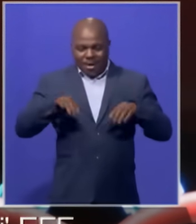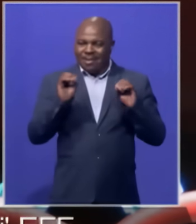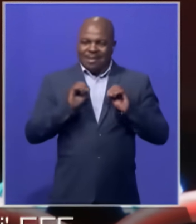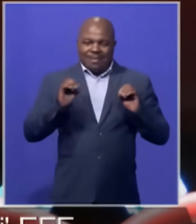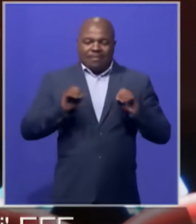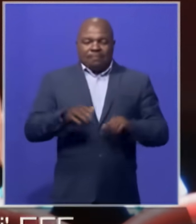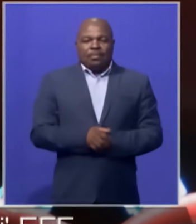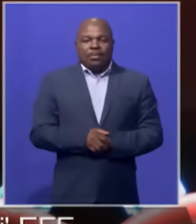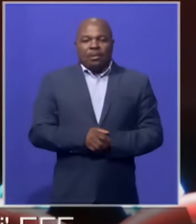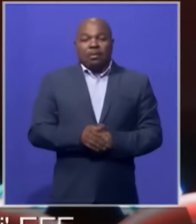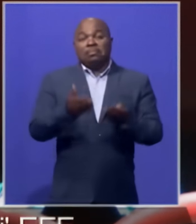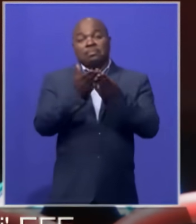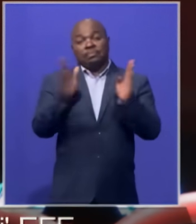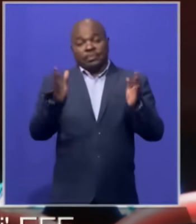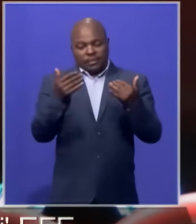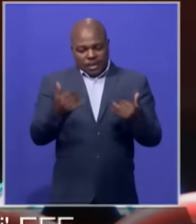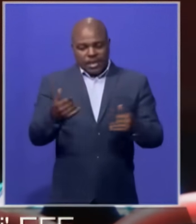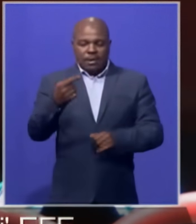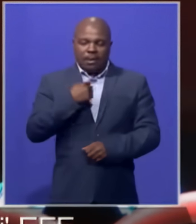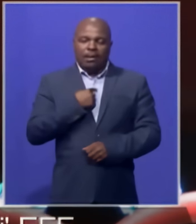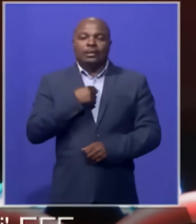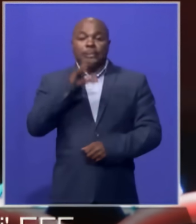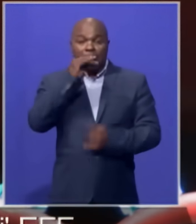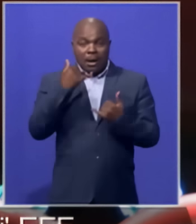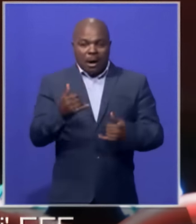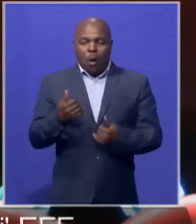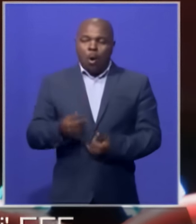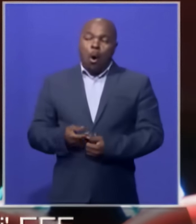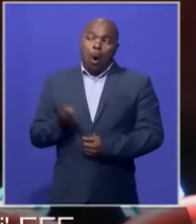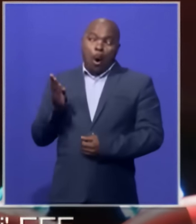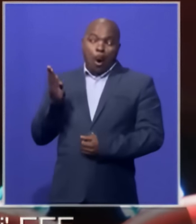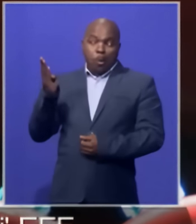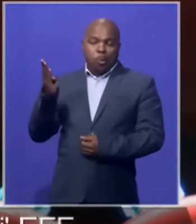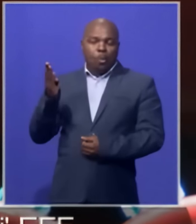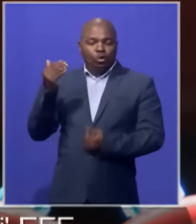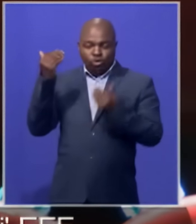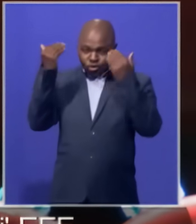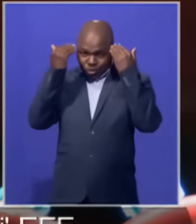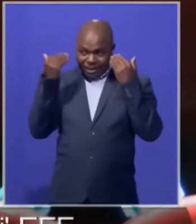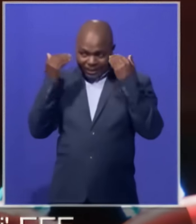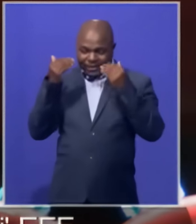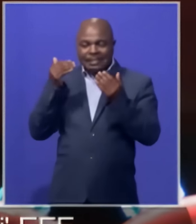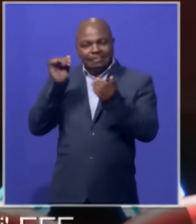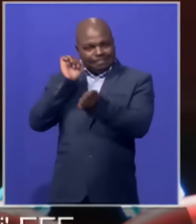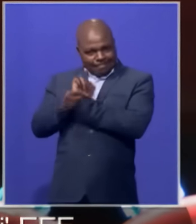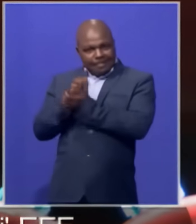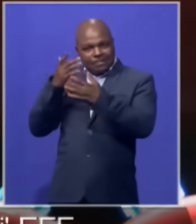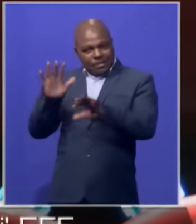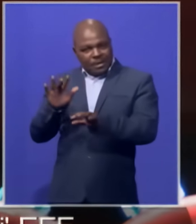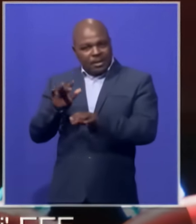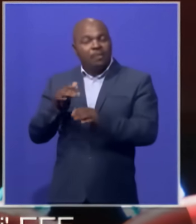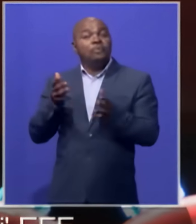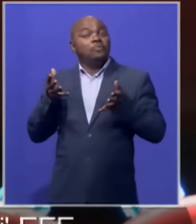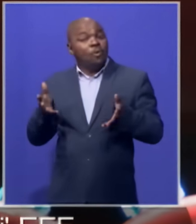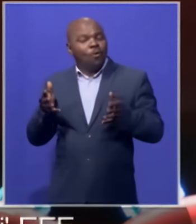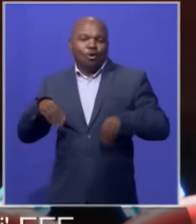Comrades, we speak to you now. There is a judge that was arrested for